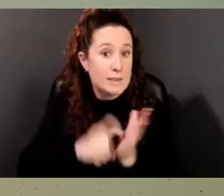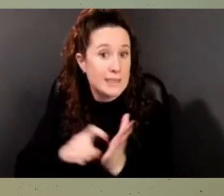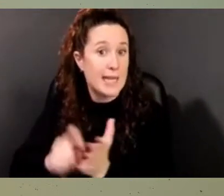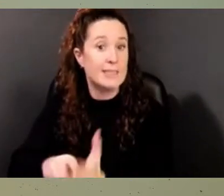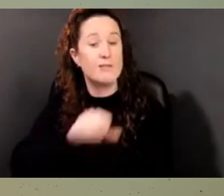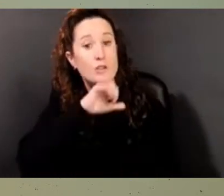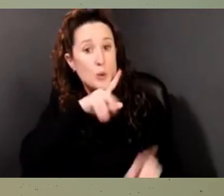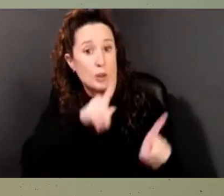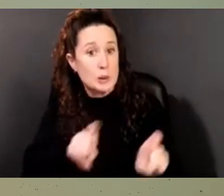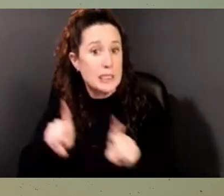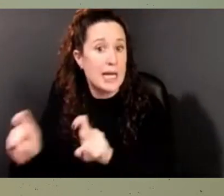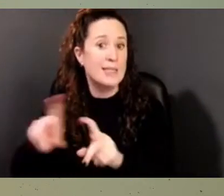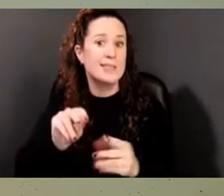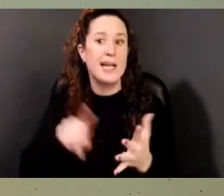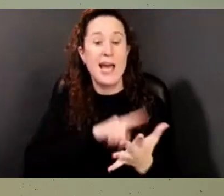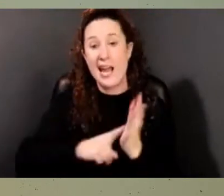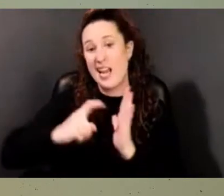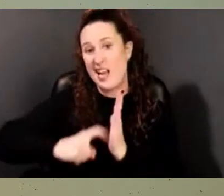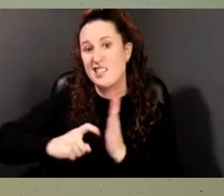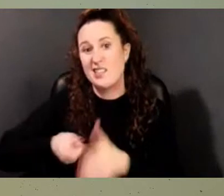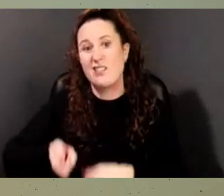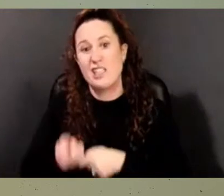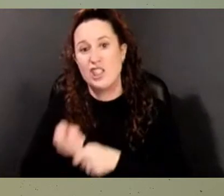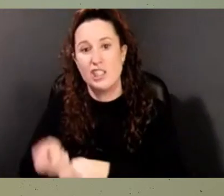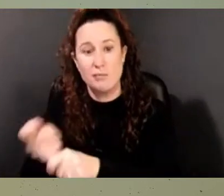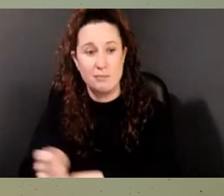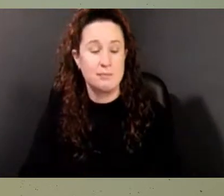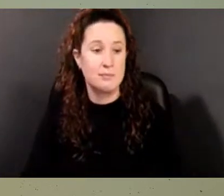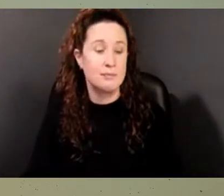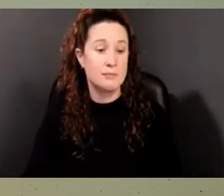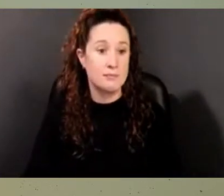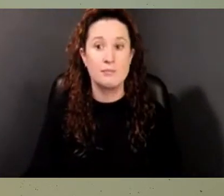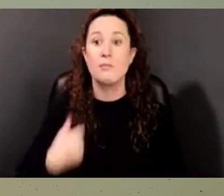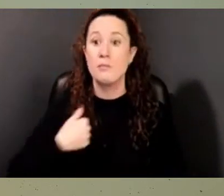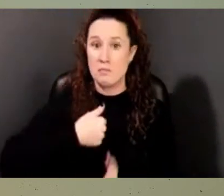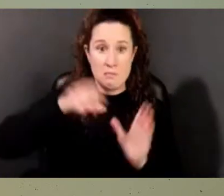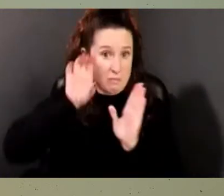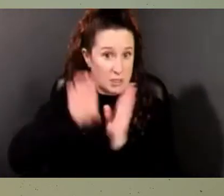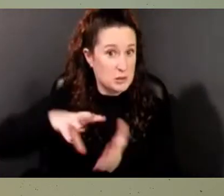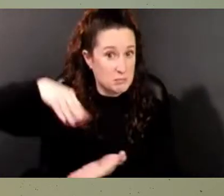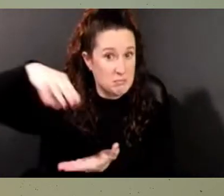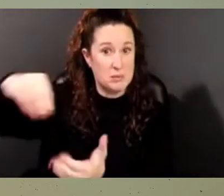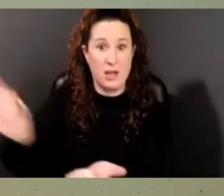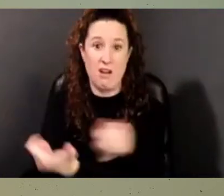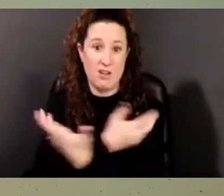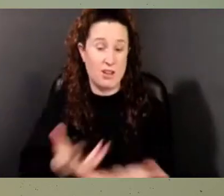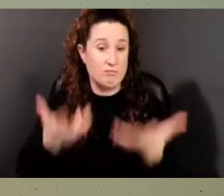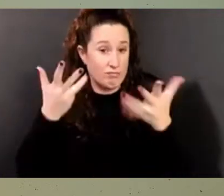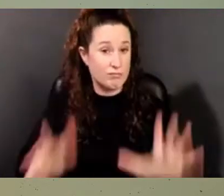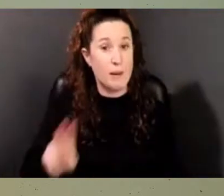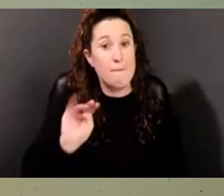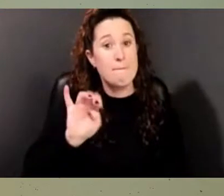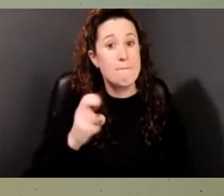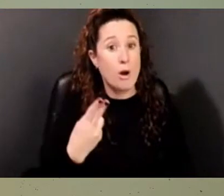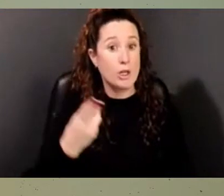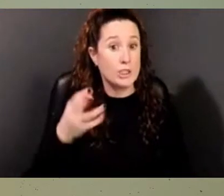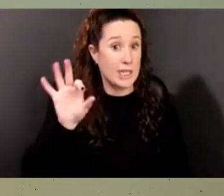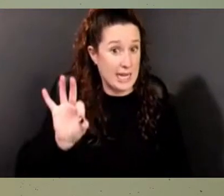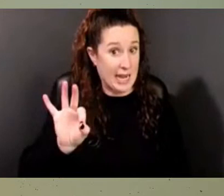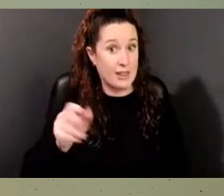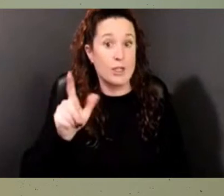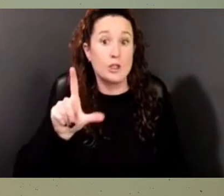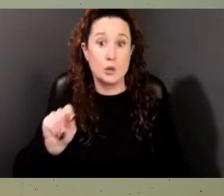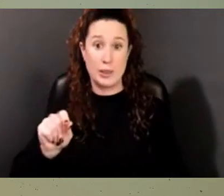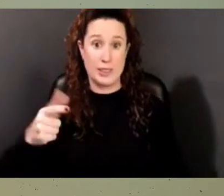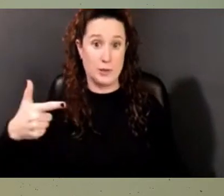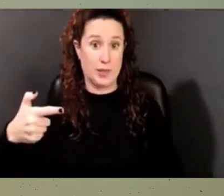sampling, and excavation. Trenches were dug, and on March 9th, 2021, the archaeologists informed